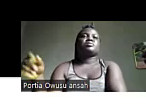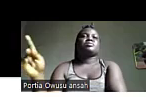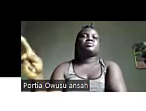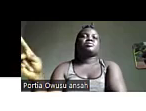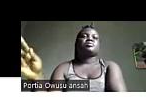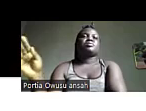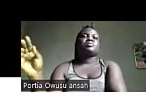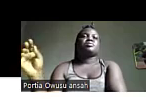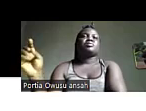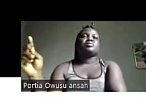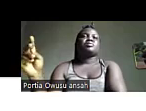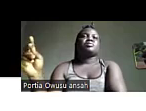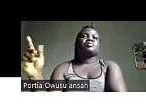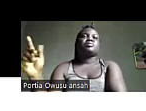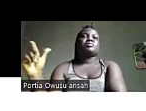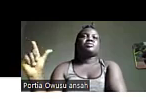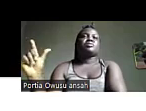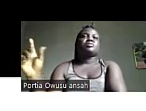So if